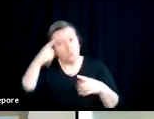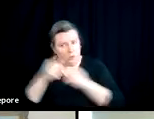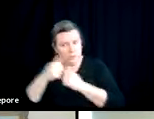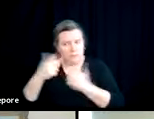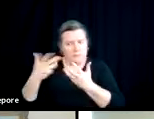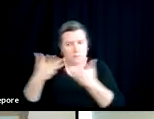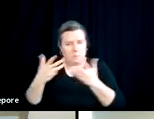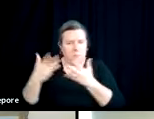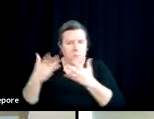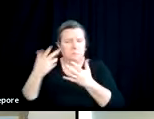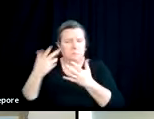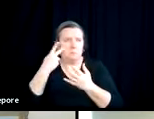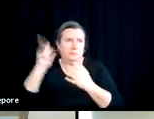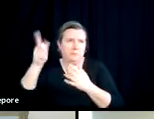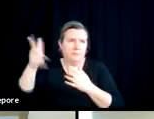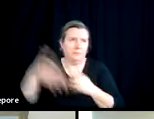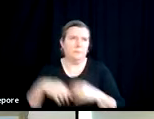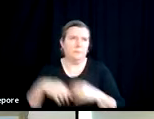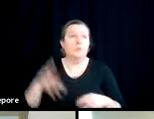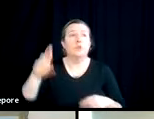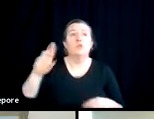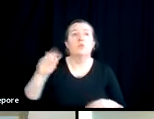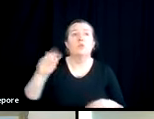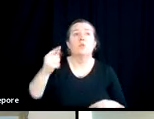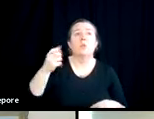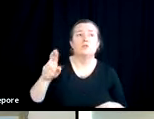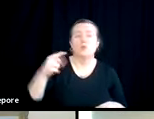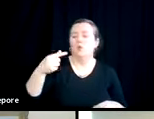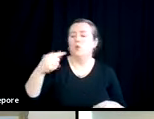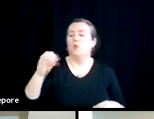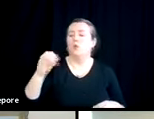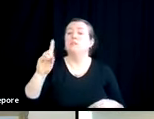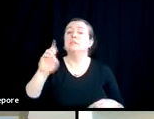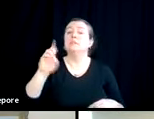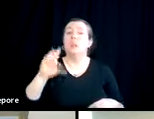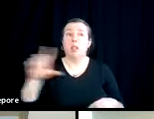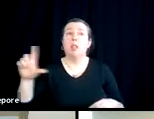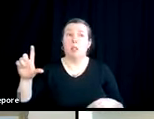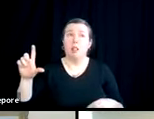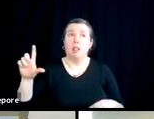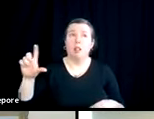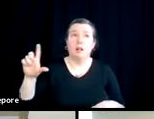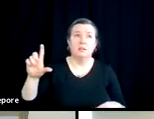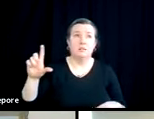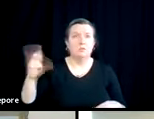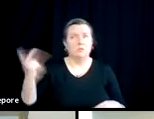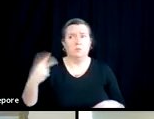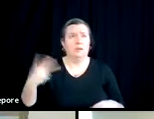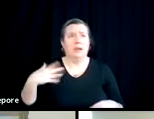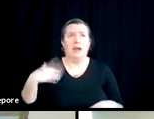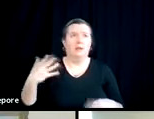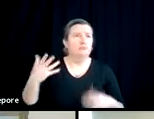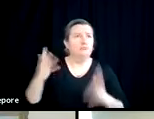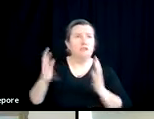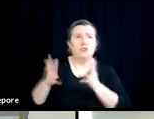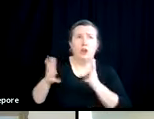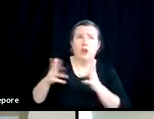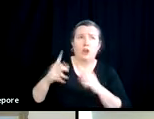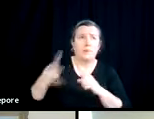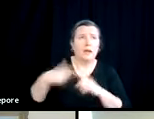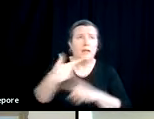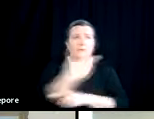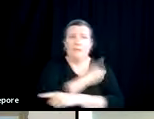spent a good amount of time with during the pandemic. We haven't spoken directly on vaccination sites, but as Judy saw with me and